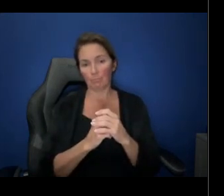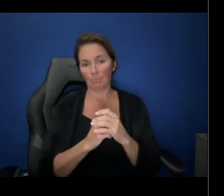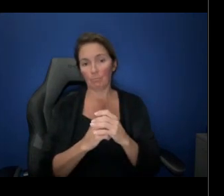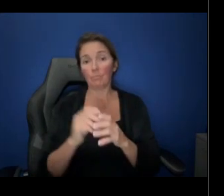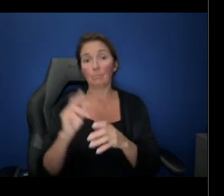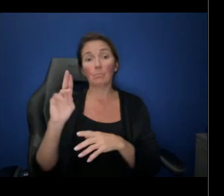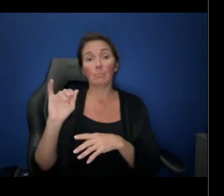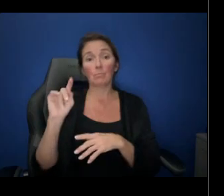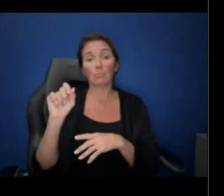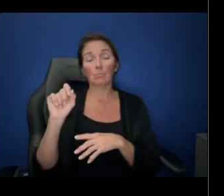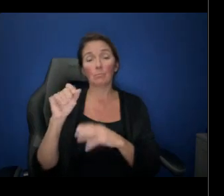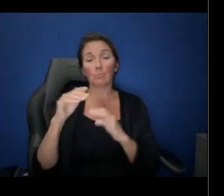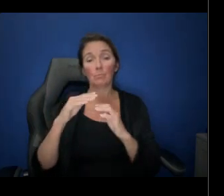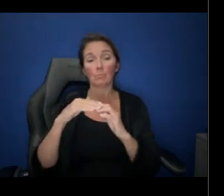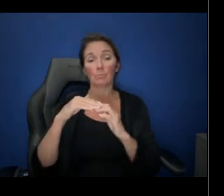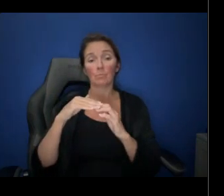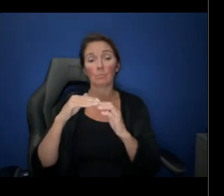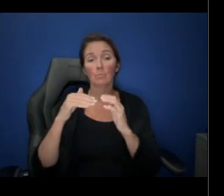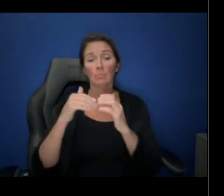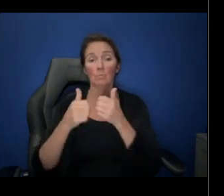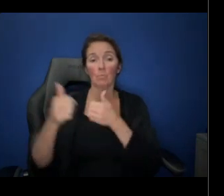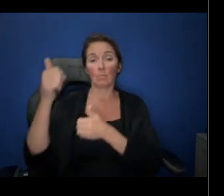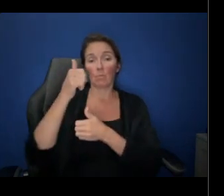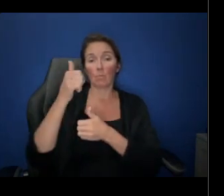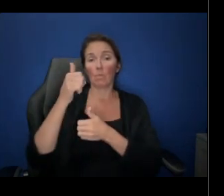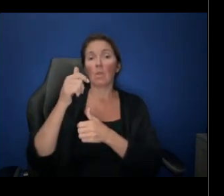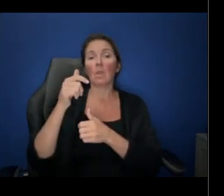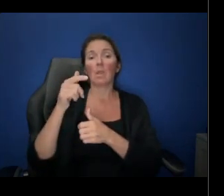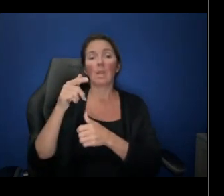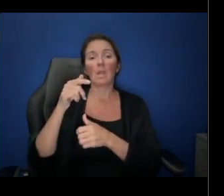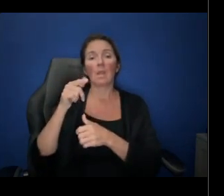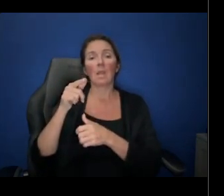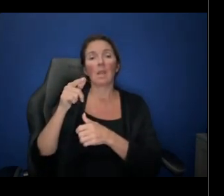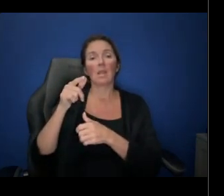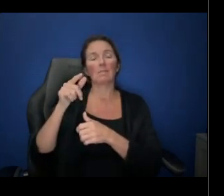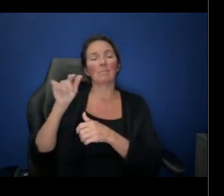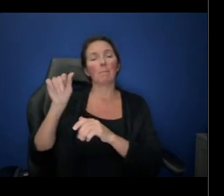Units over non-residential uses.